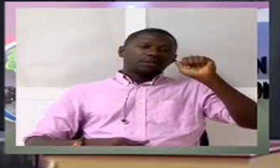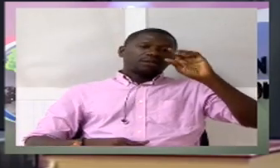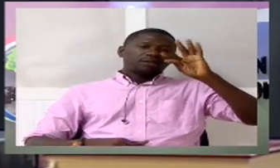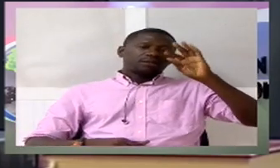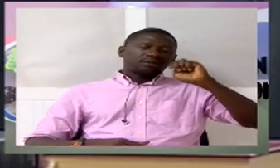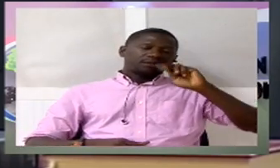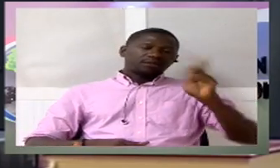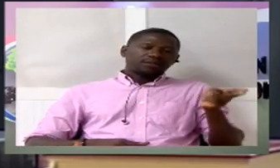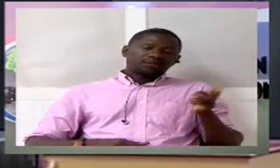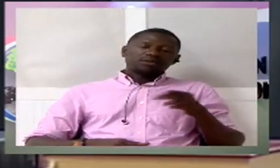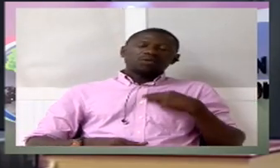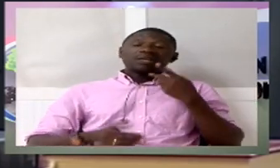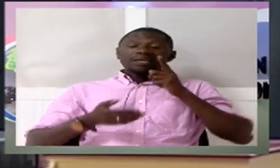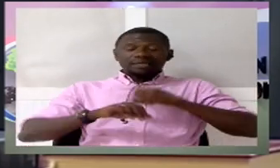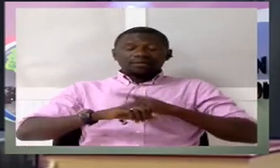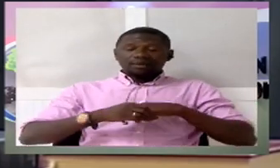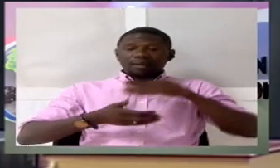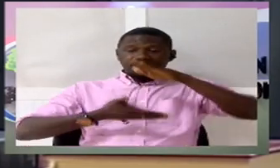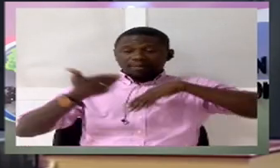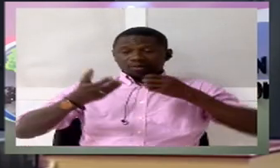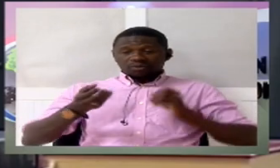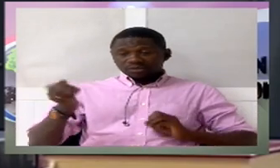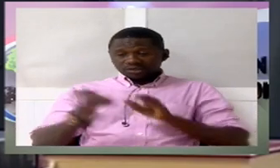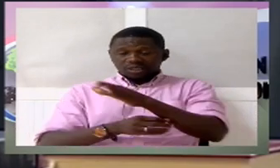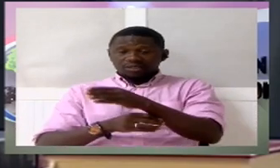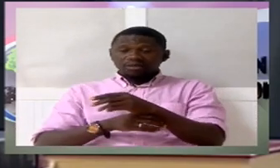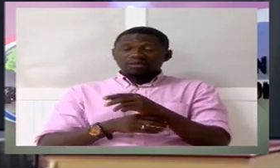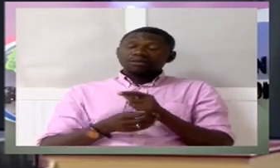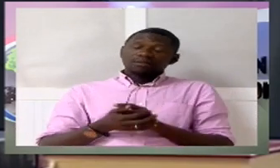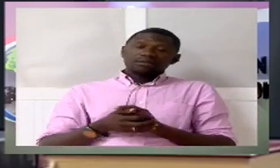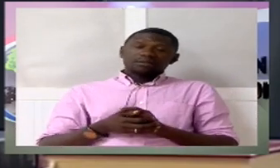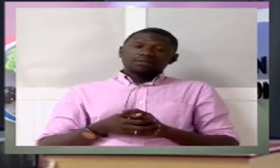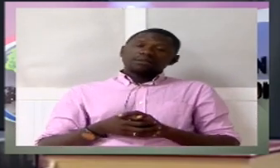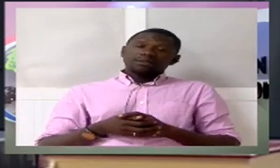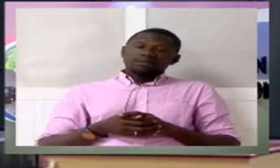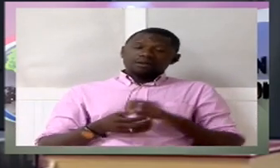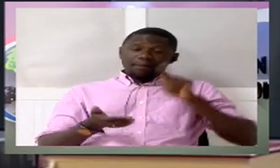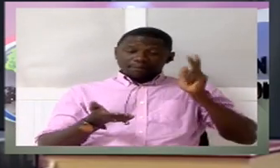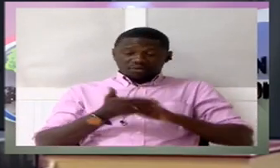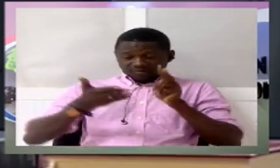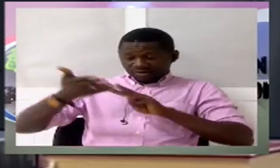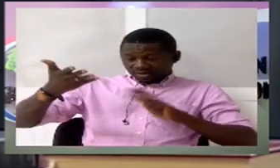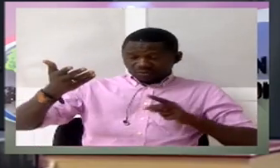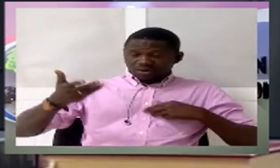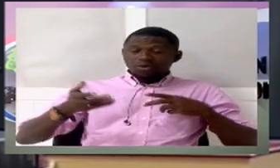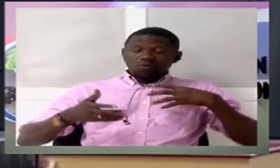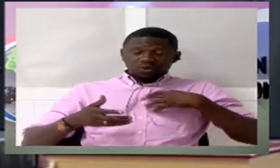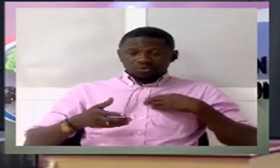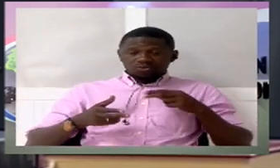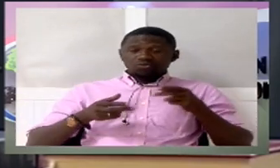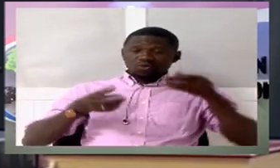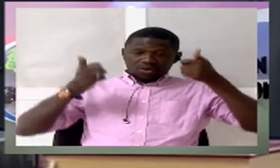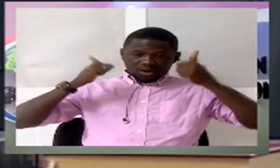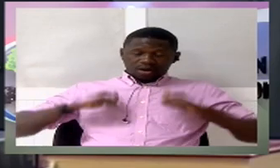in progress, tembo men kai tole beto poto kam pur appealo nying. And the proofreading was about to take place. And nung to nyam men di waro fana